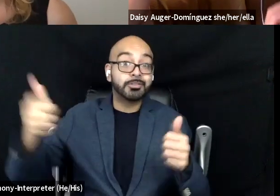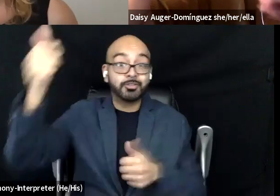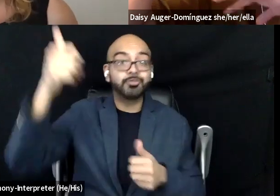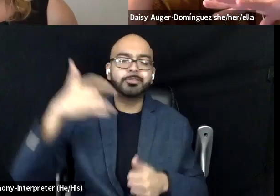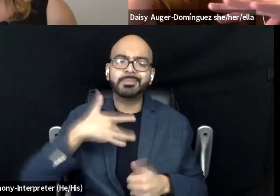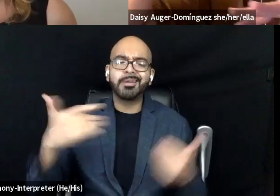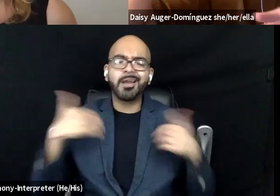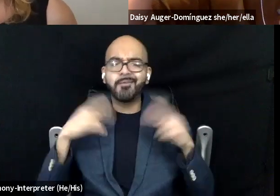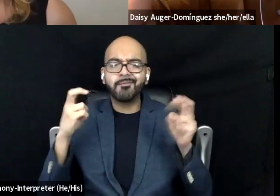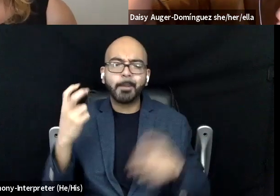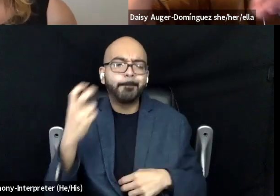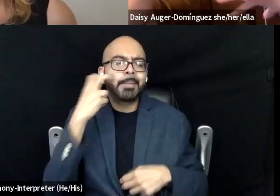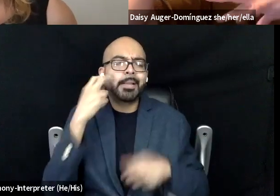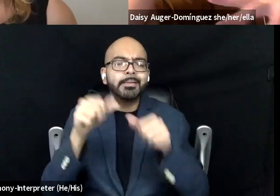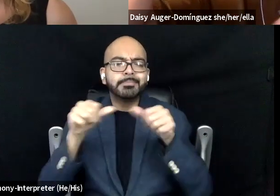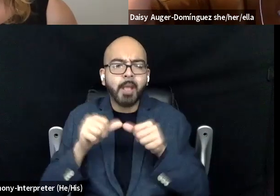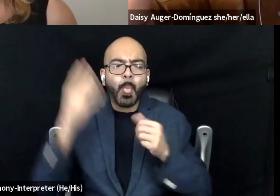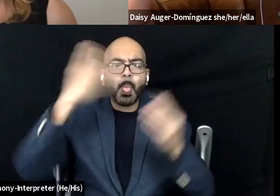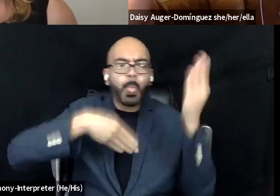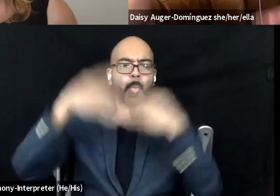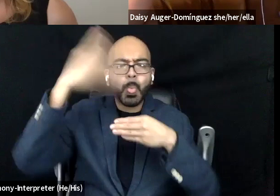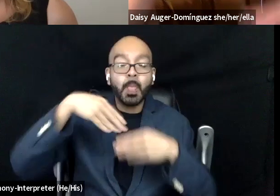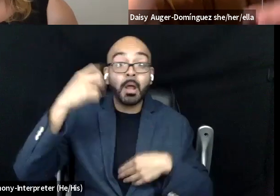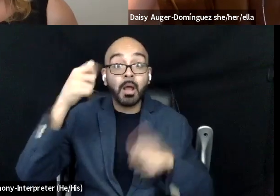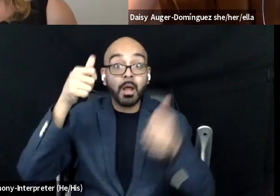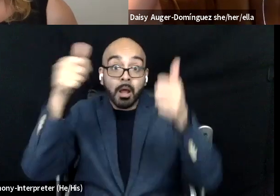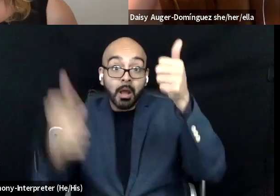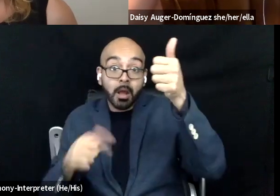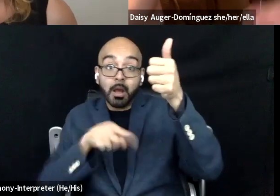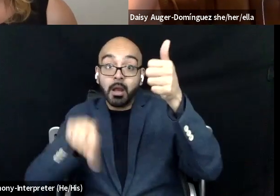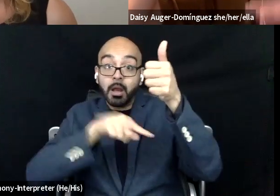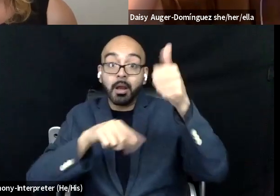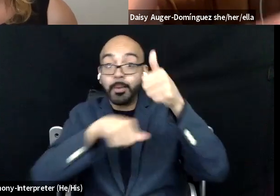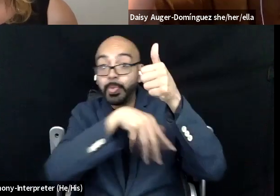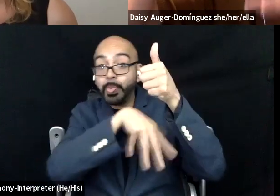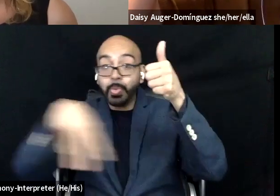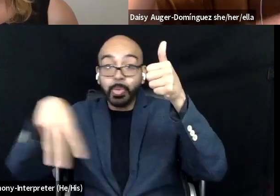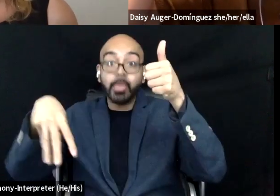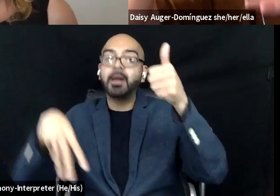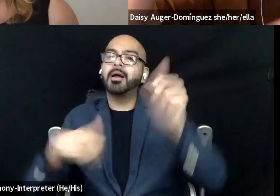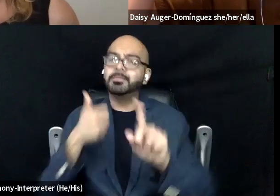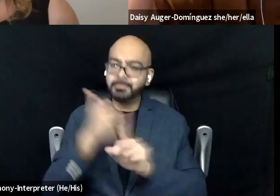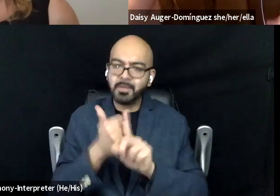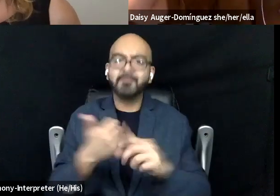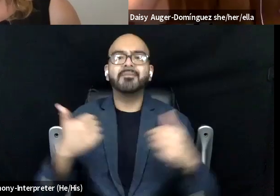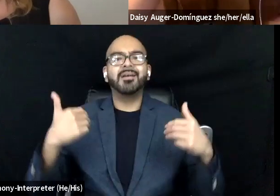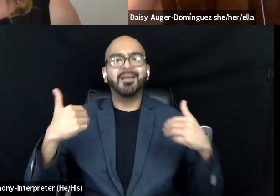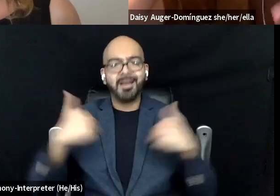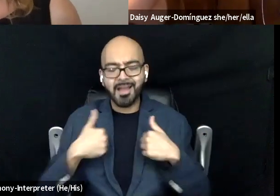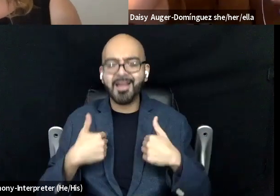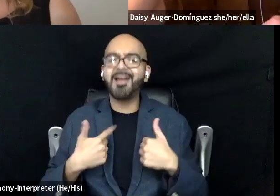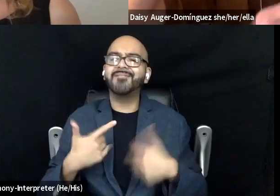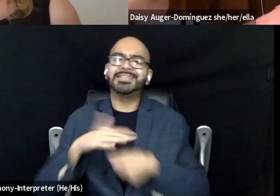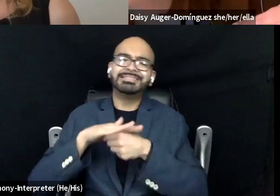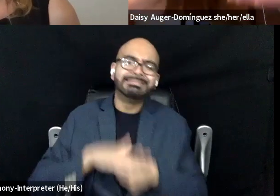organization. Your more junior folks, the folks on the ground, are the ones that are heavily burdened by the sore spots, by the